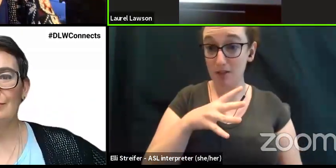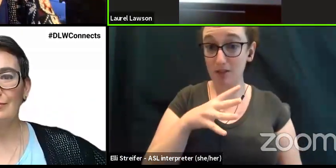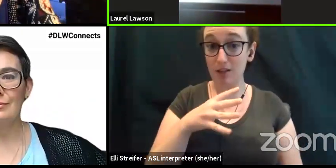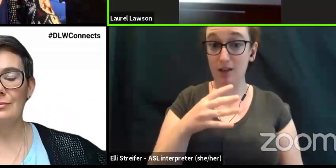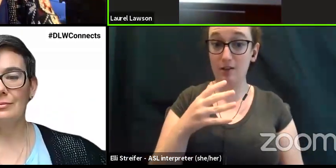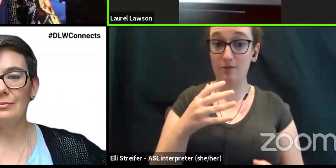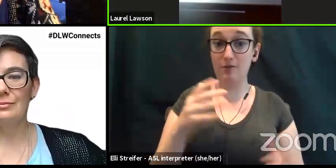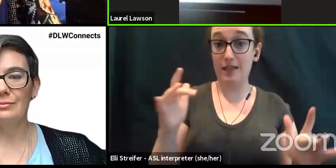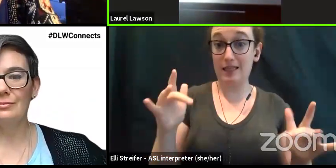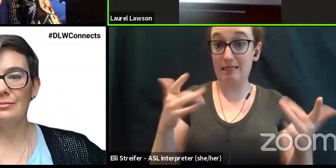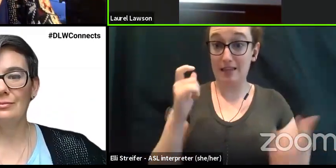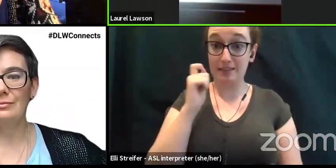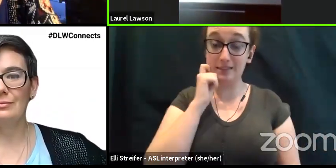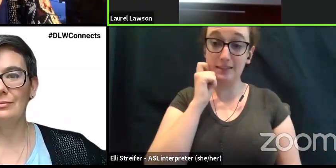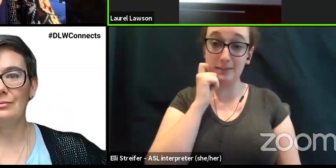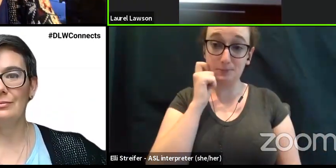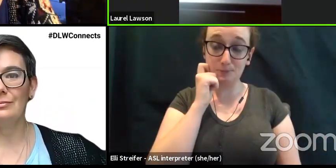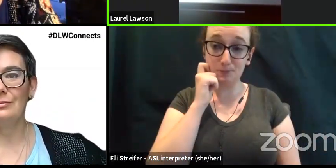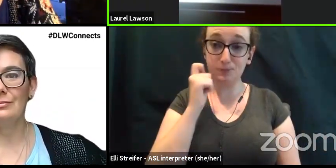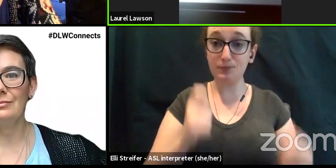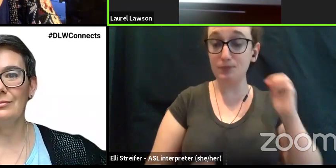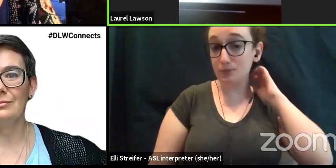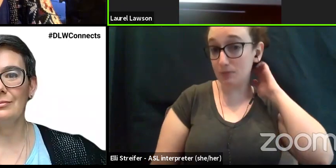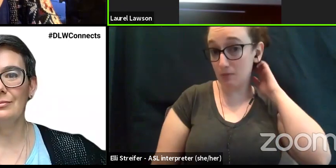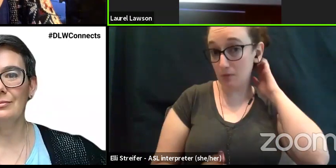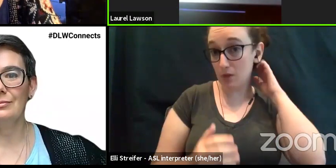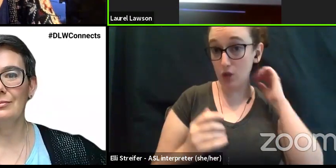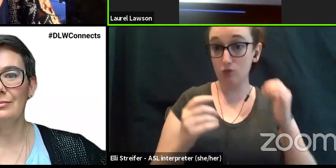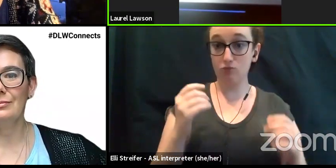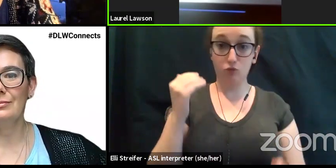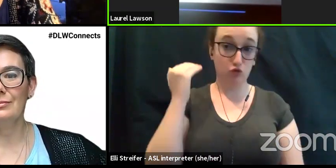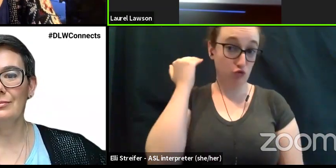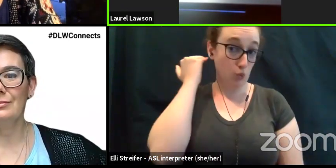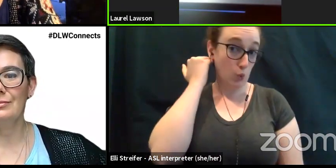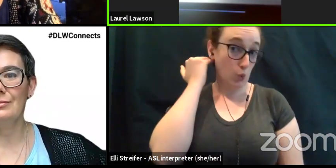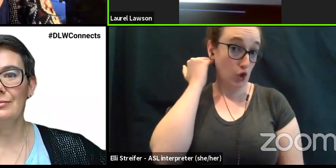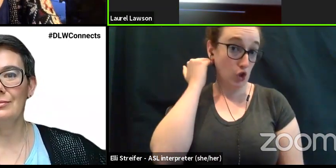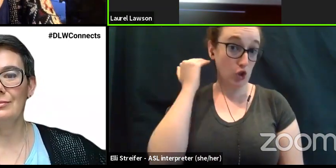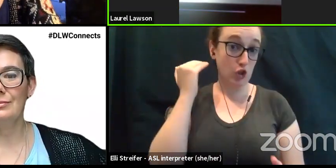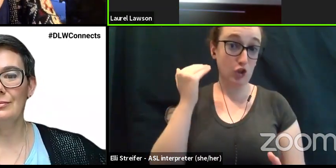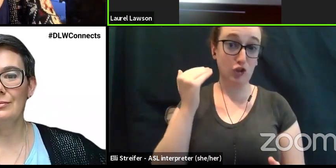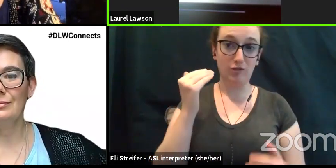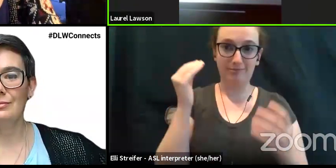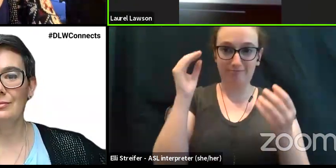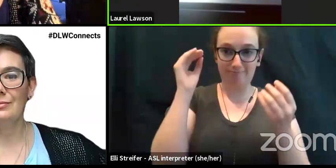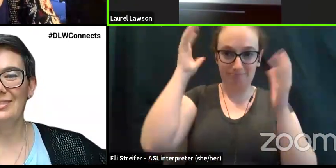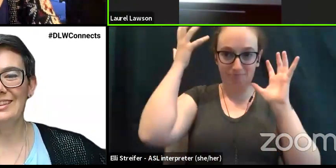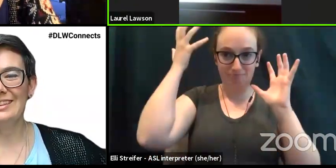pale skin and short, currently slightly unkempt,